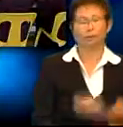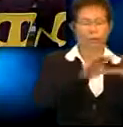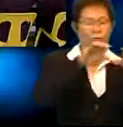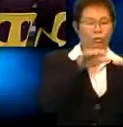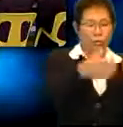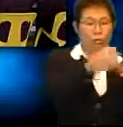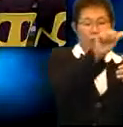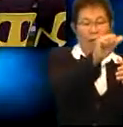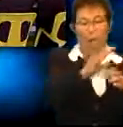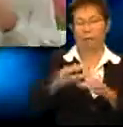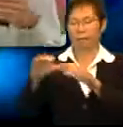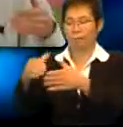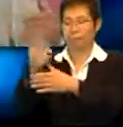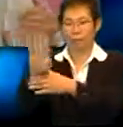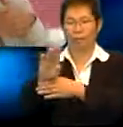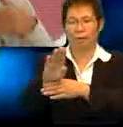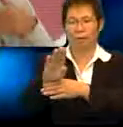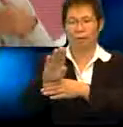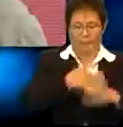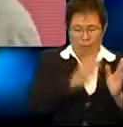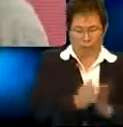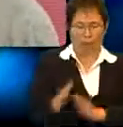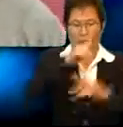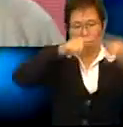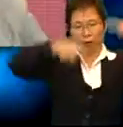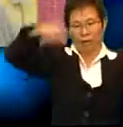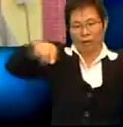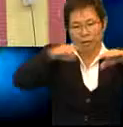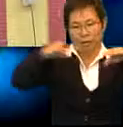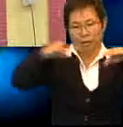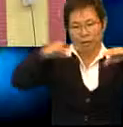Group A and B, please prepare the frequency table using Manila card.